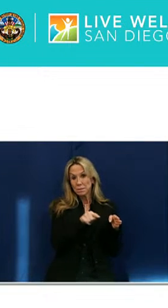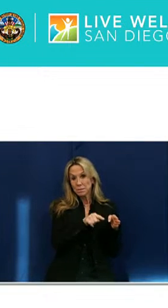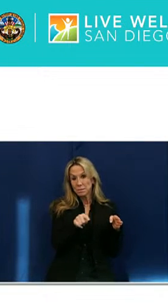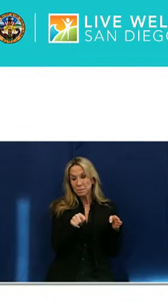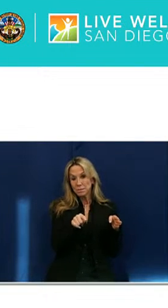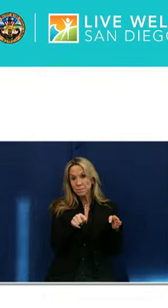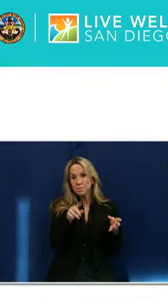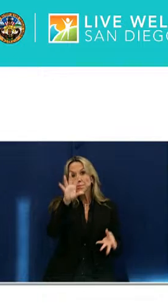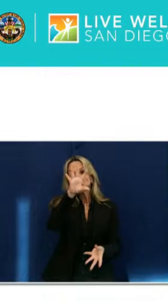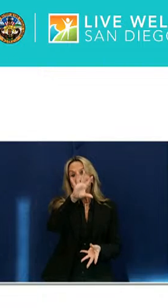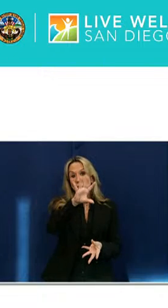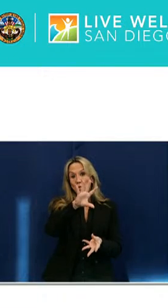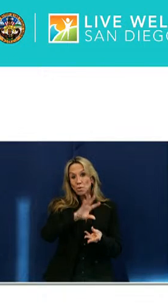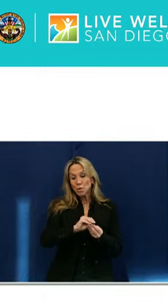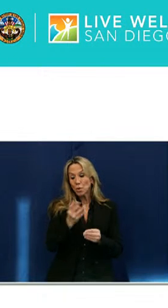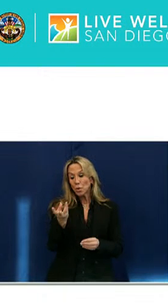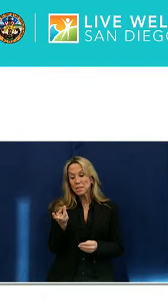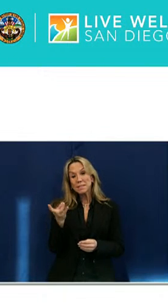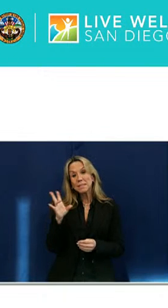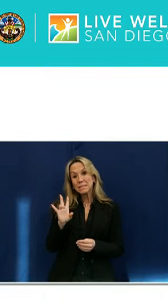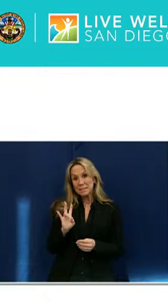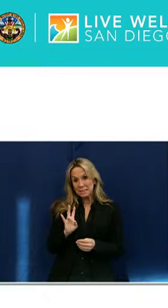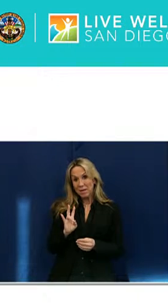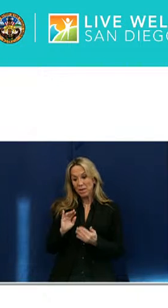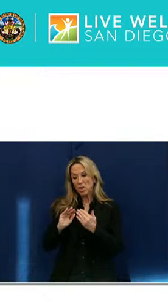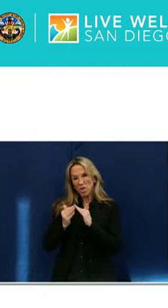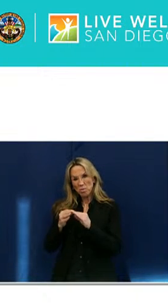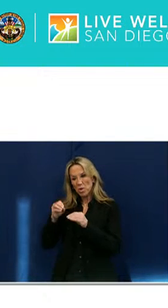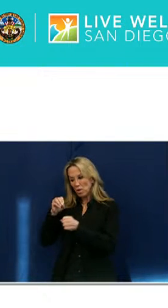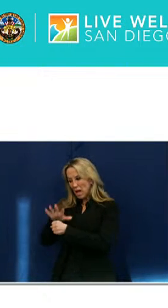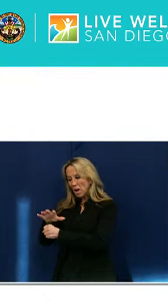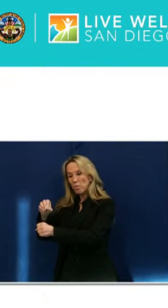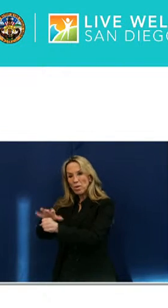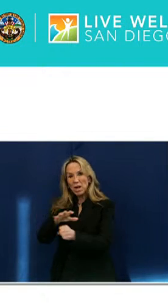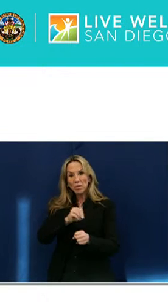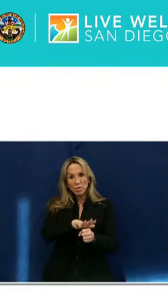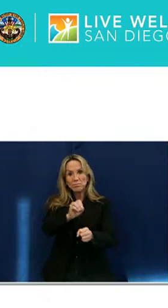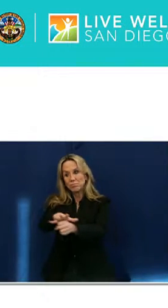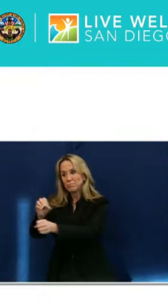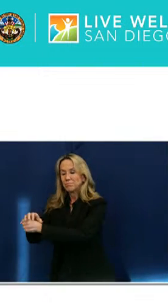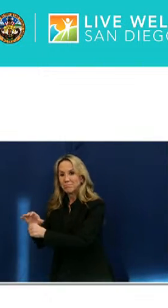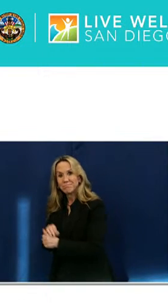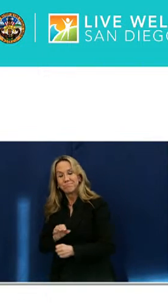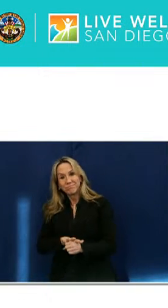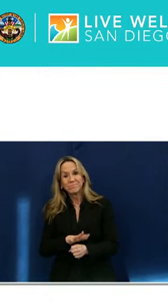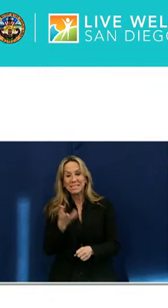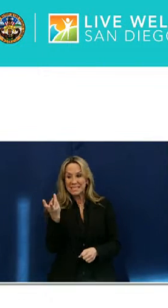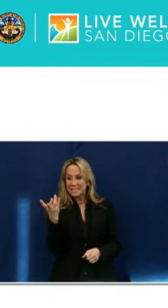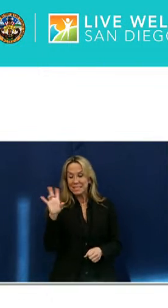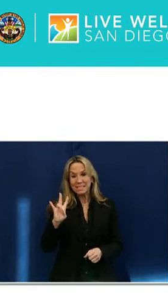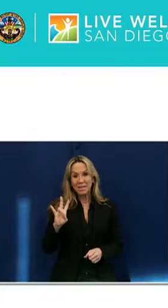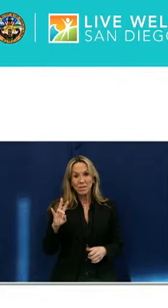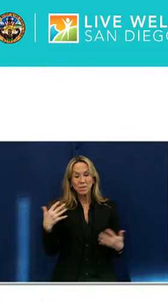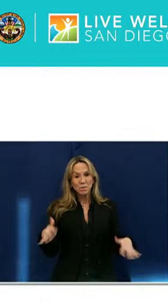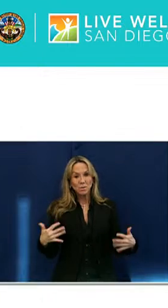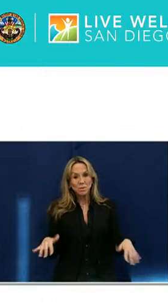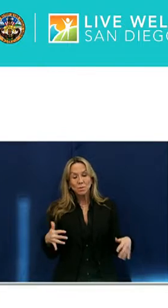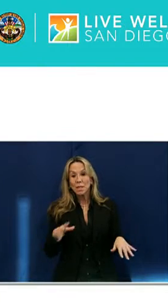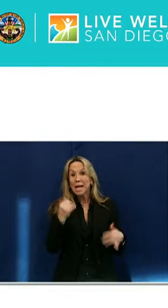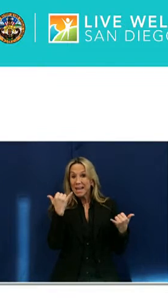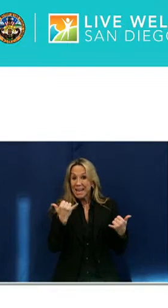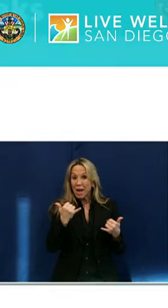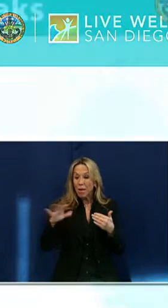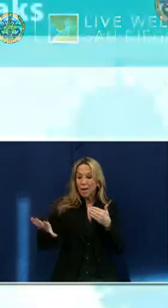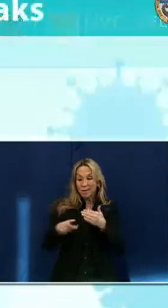been, again, a total of 67 total community outbreaks. And today we are reporting an additional